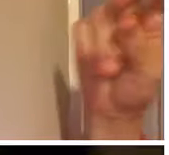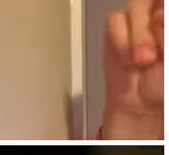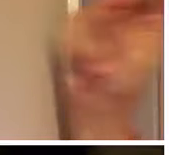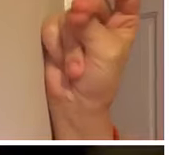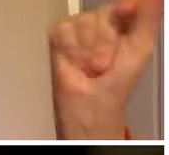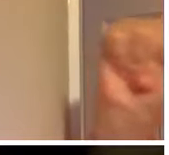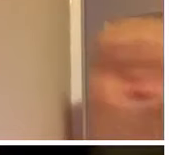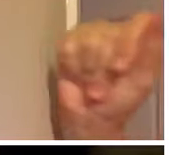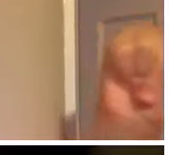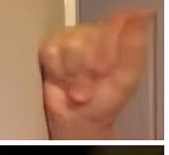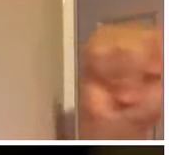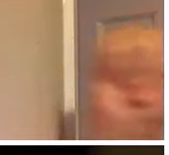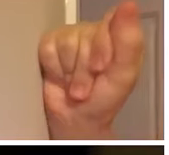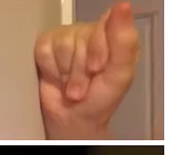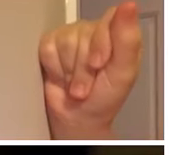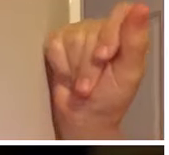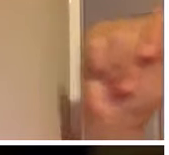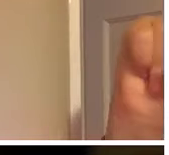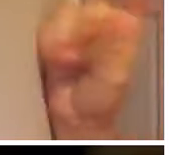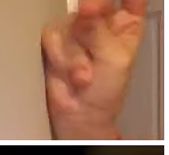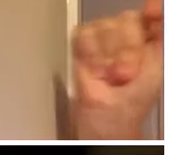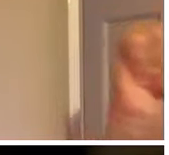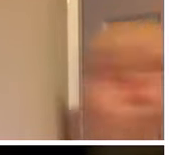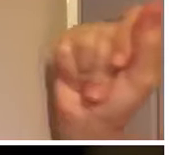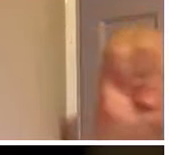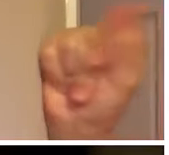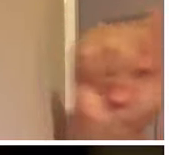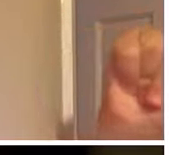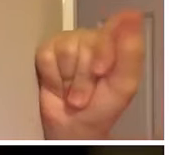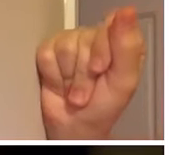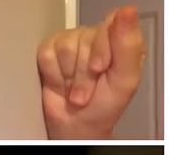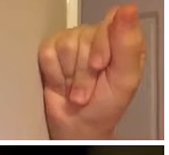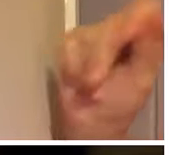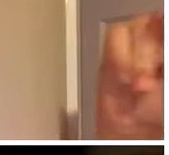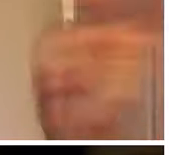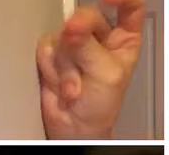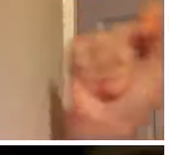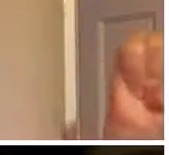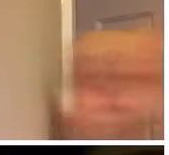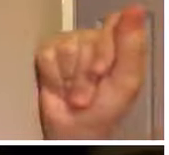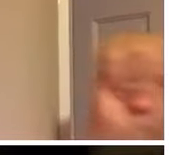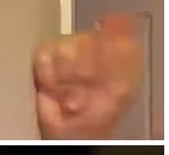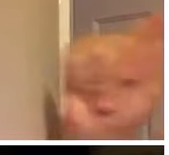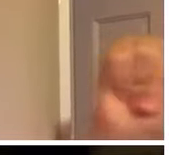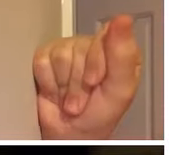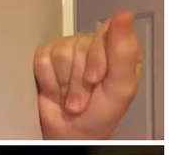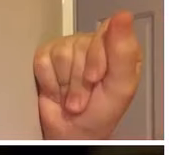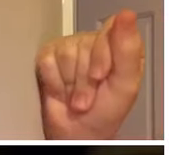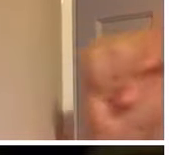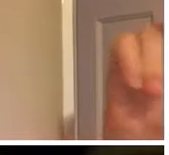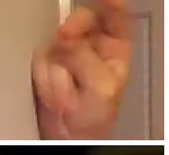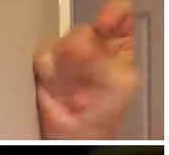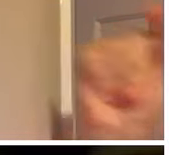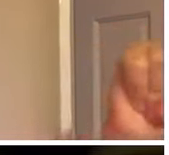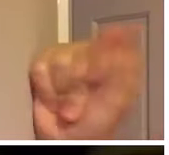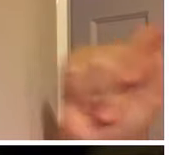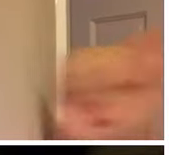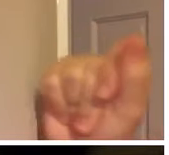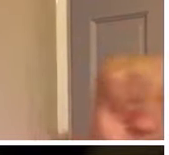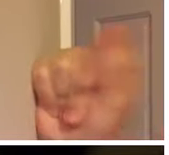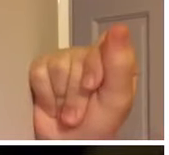From the blink of an eye, just a whisper of smoke